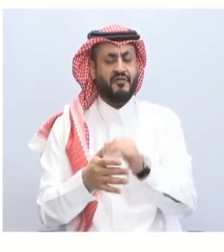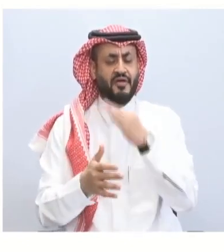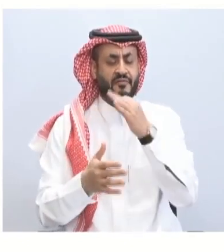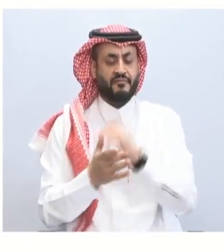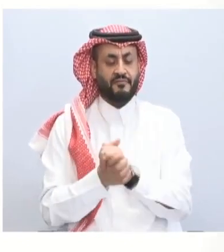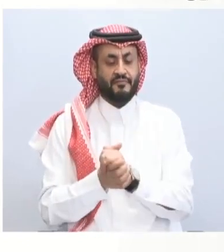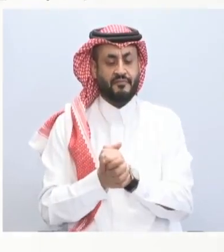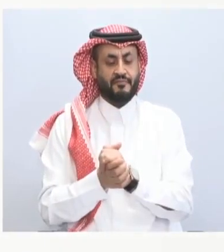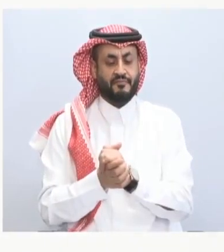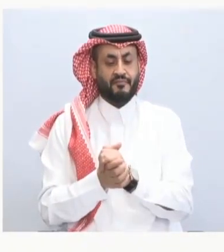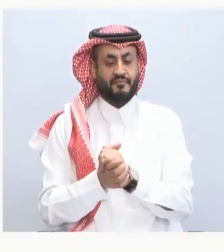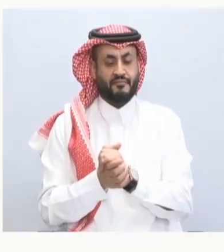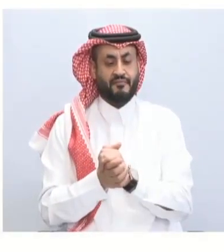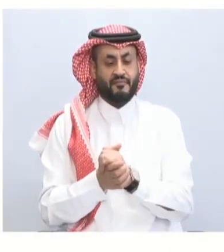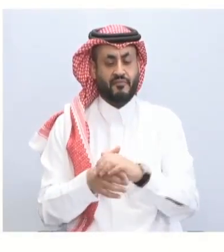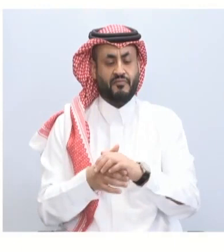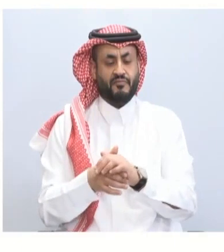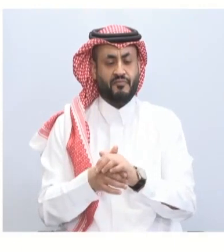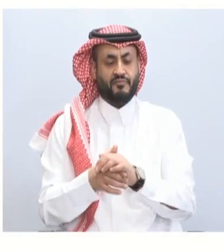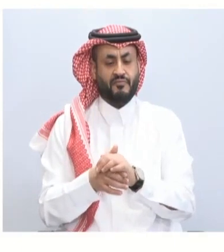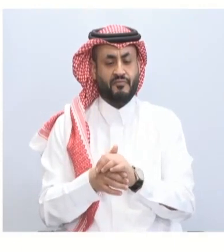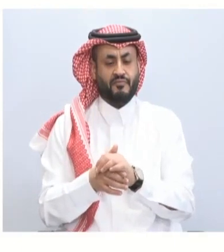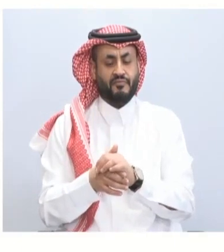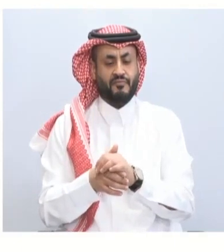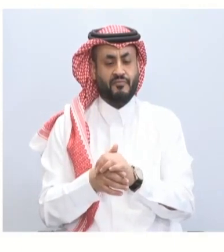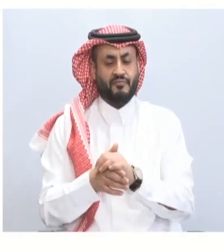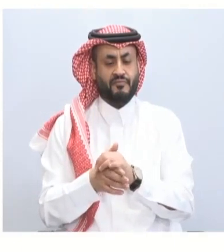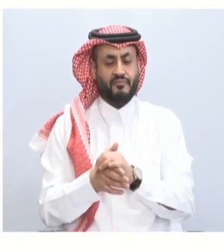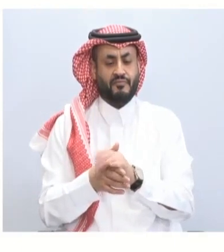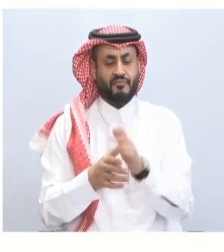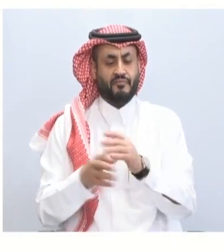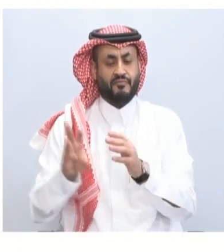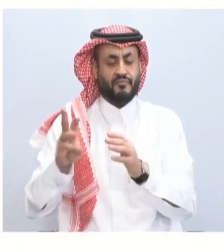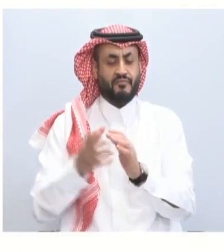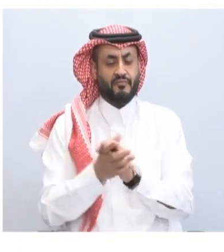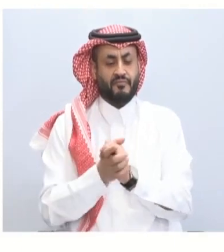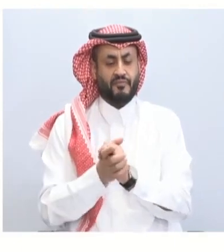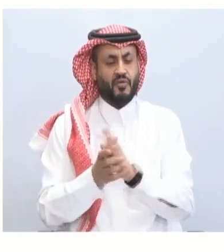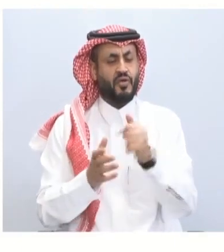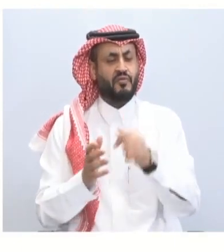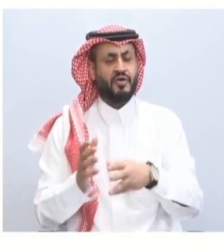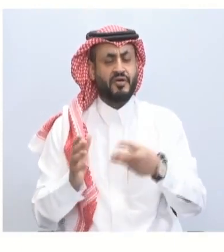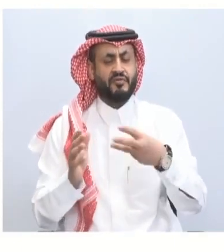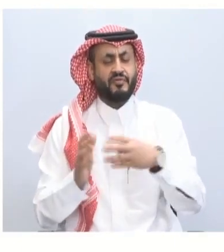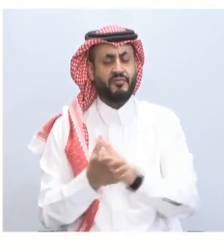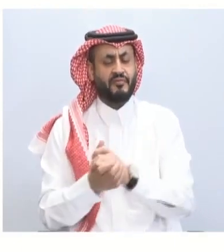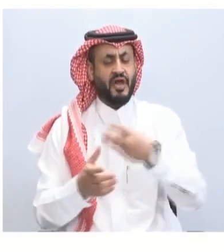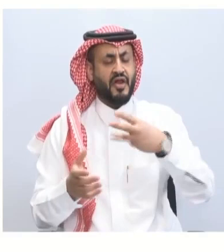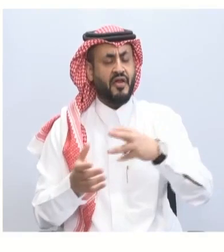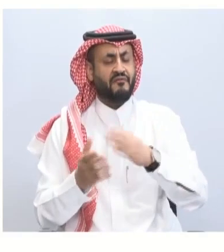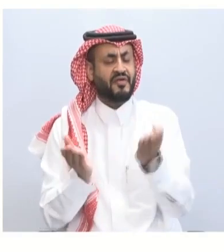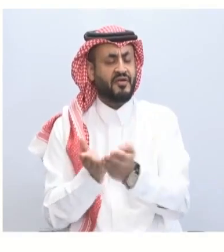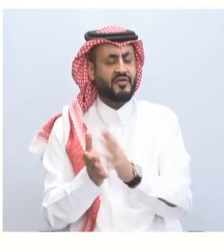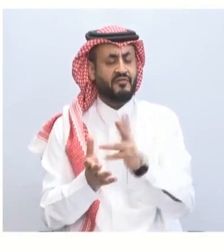language? Now you can see that all of these questions, including number 6 here, what did high school students believe about